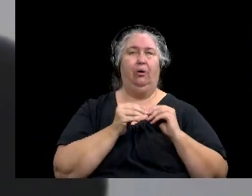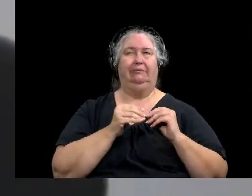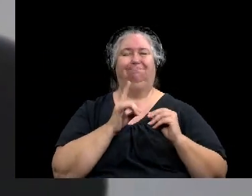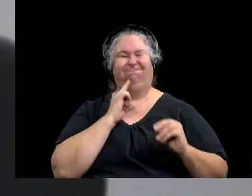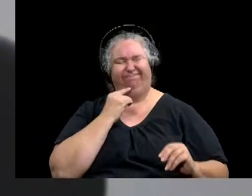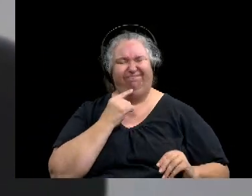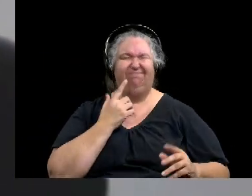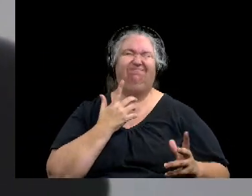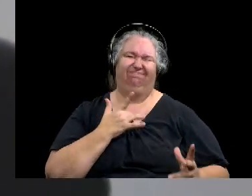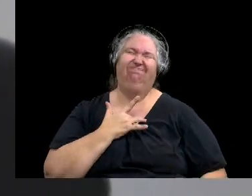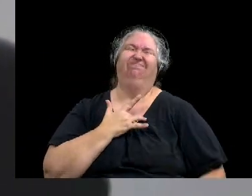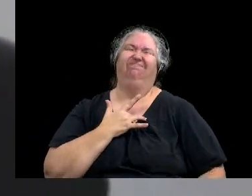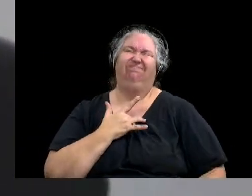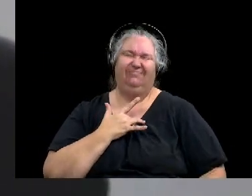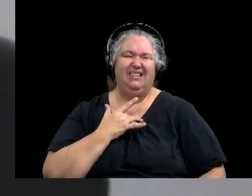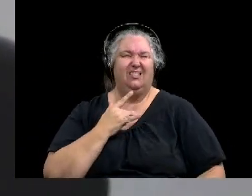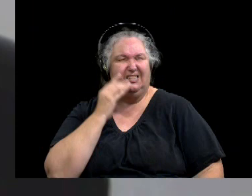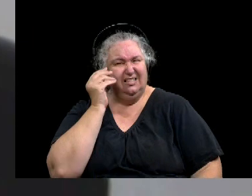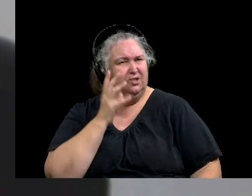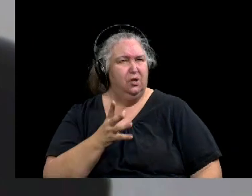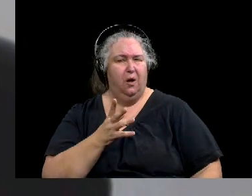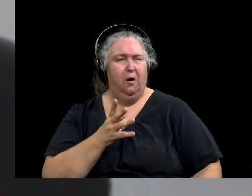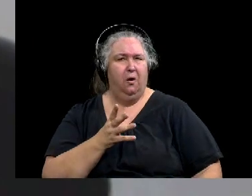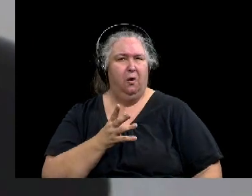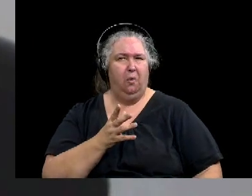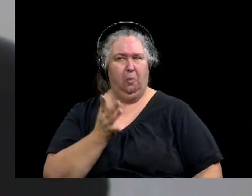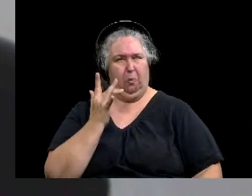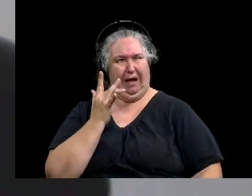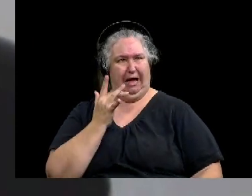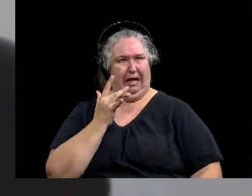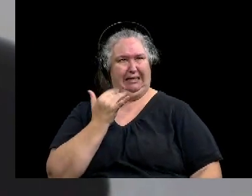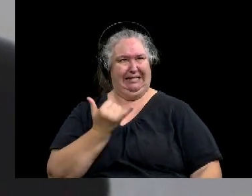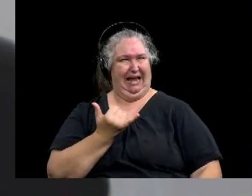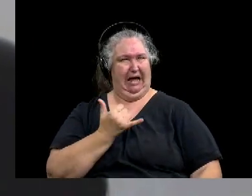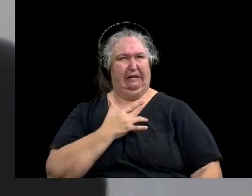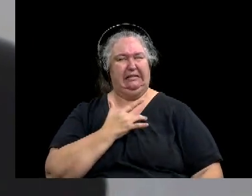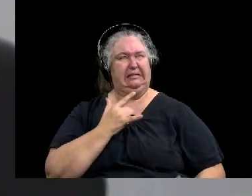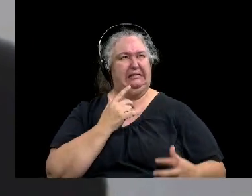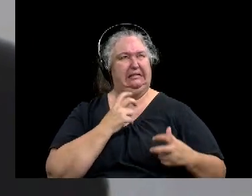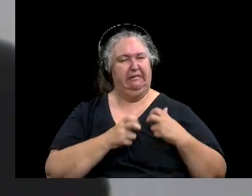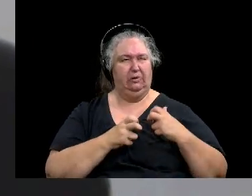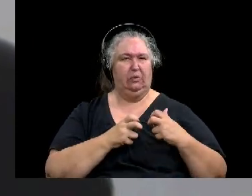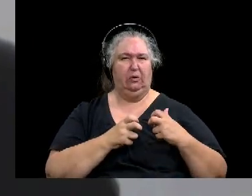that's, again, I just wanted to kind of let people know that why it's so real and why it's so difficult.